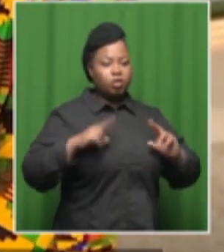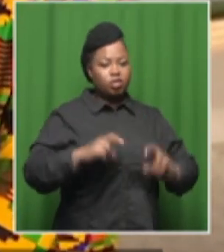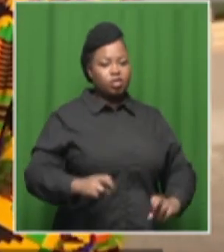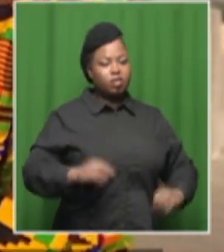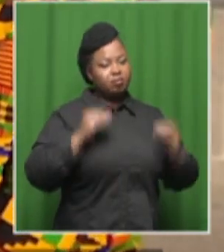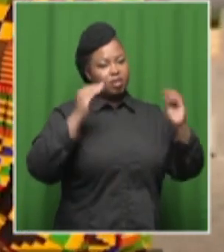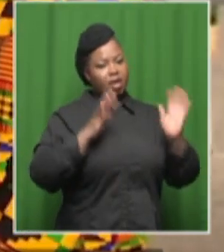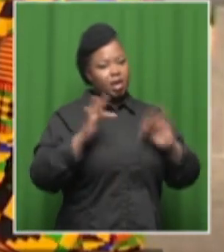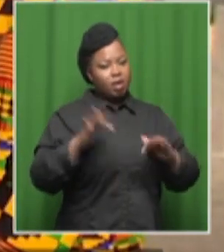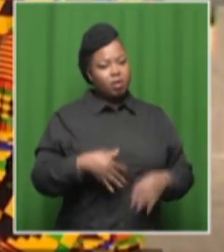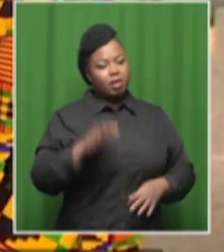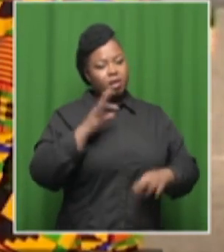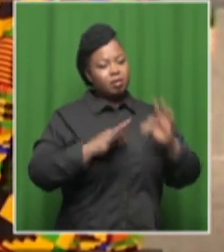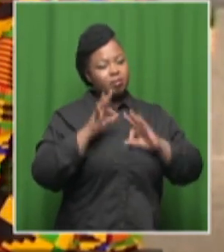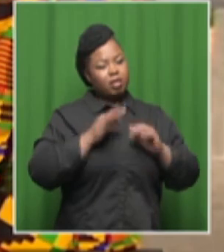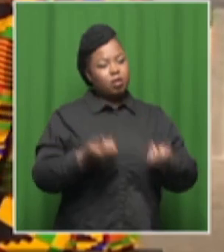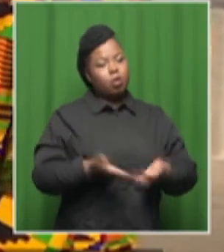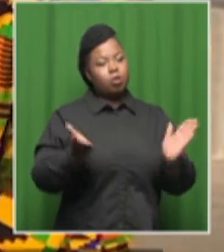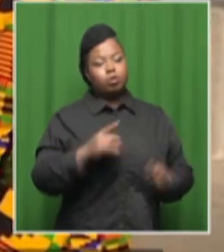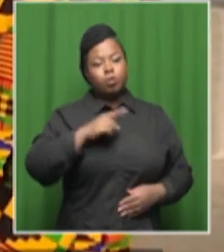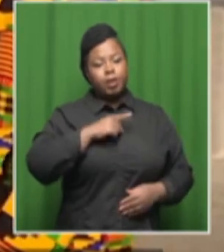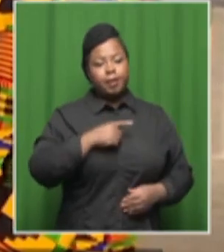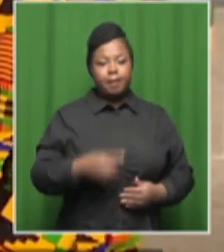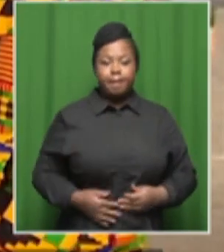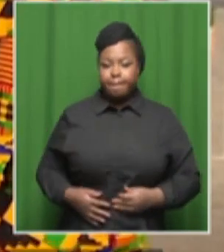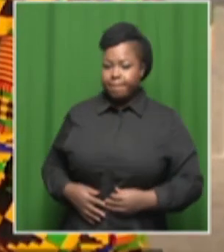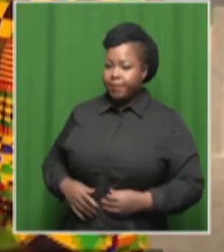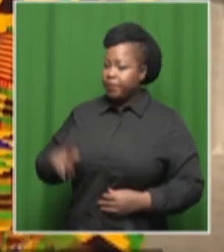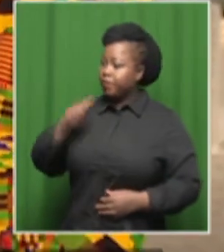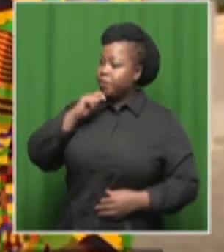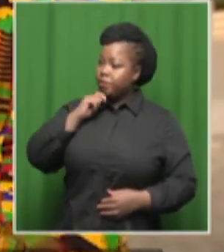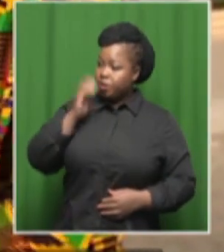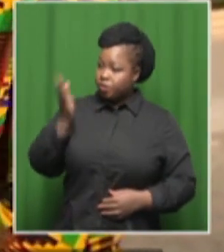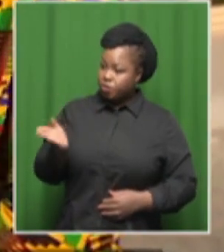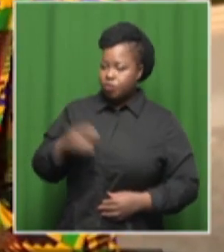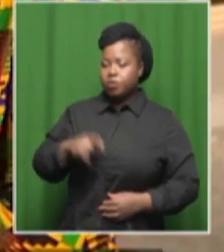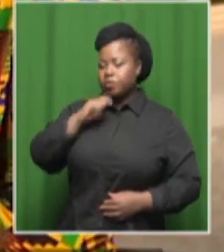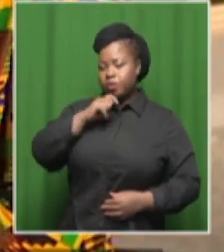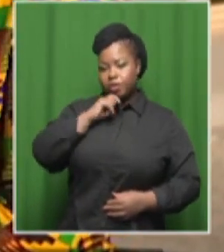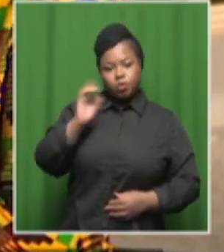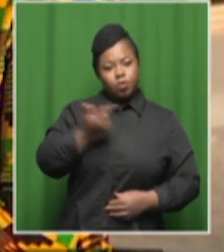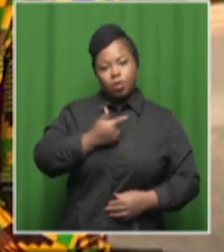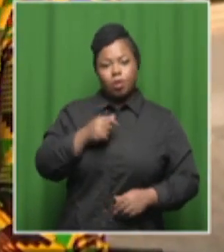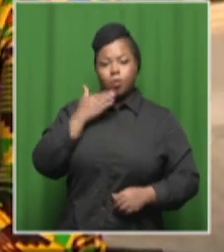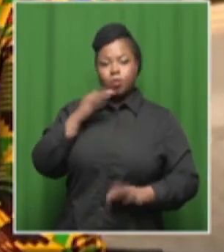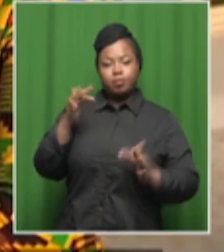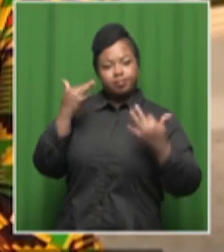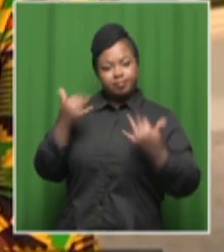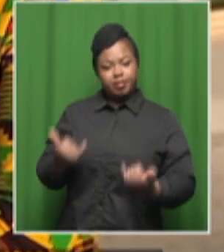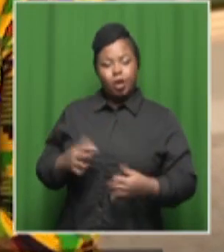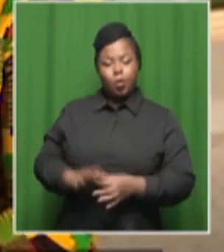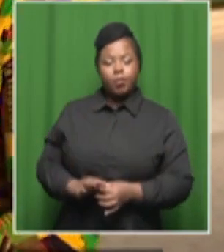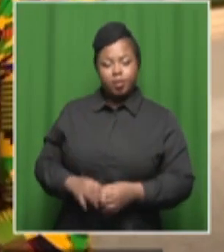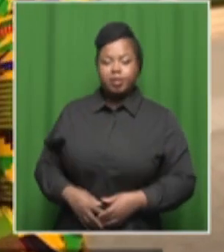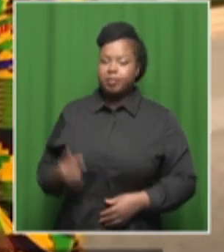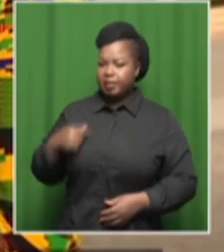large. Talk to us about the significance of launching this research centre. Well, a very good morning to you, and a good morning to the listeners at home.